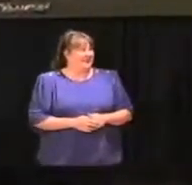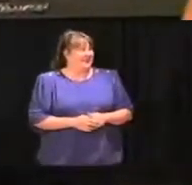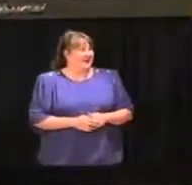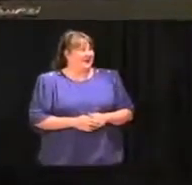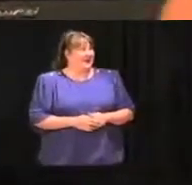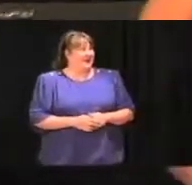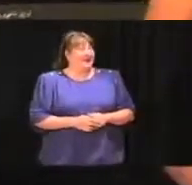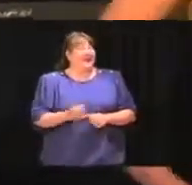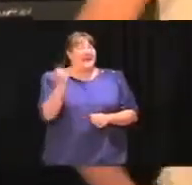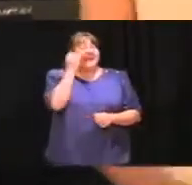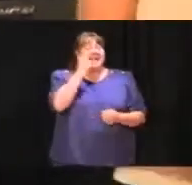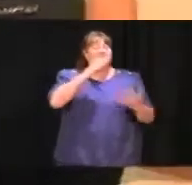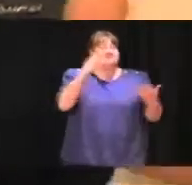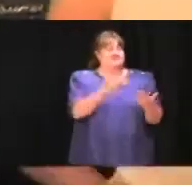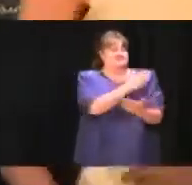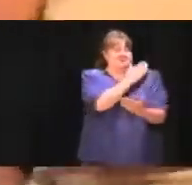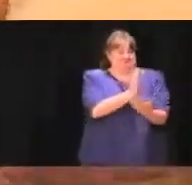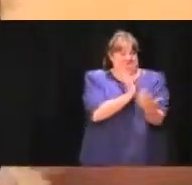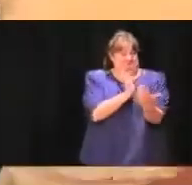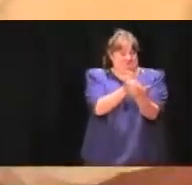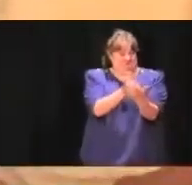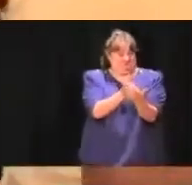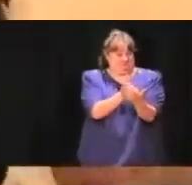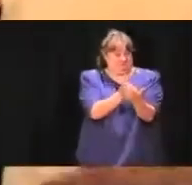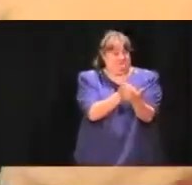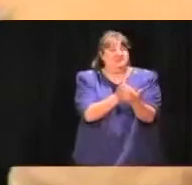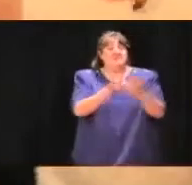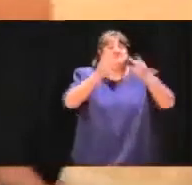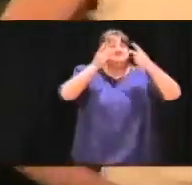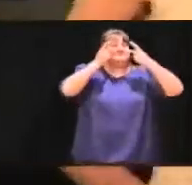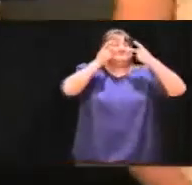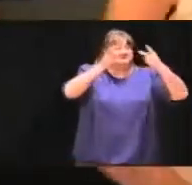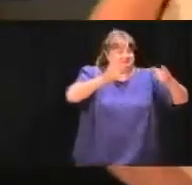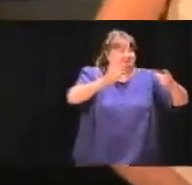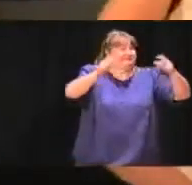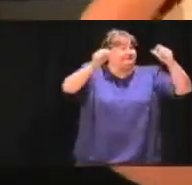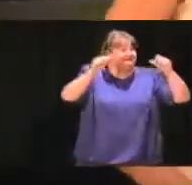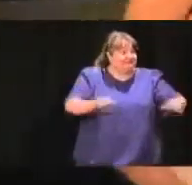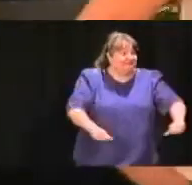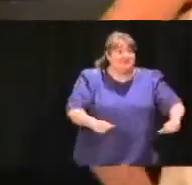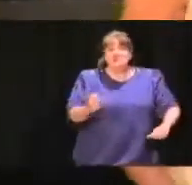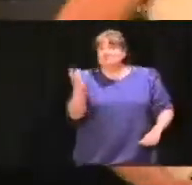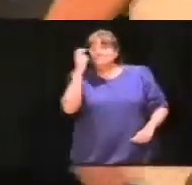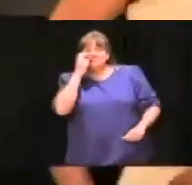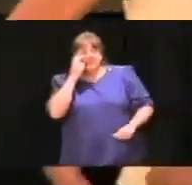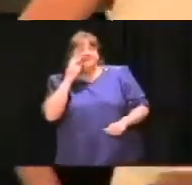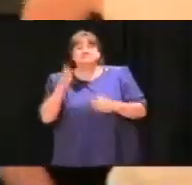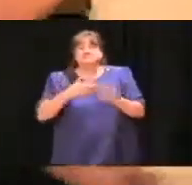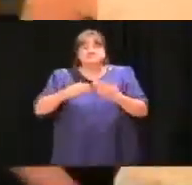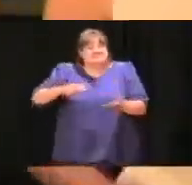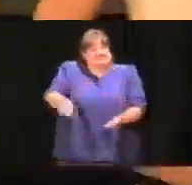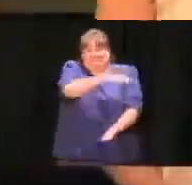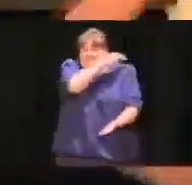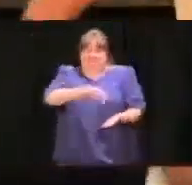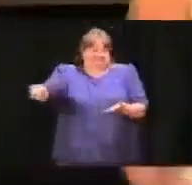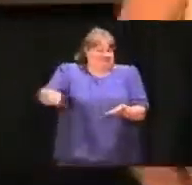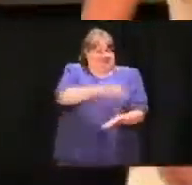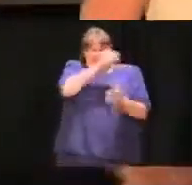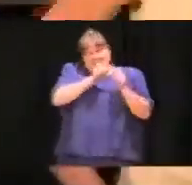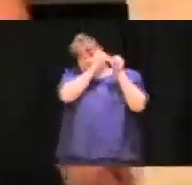here. If the music's right, and you're not blind or you've got sight, dance, dance, dance for the rest